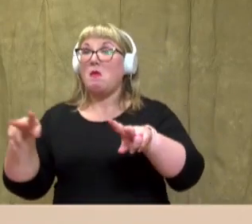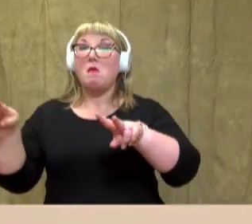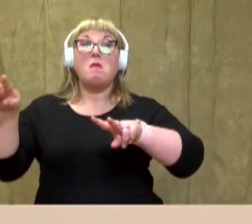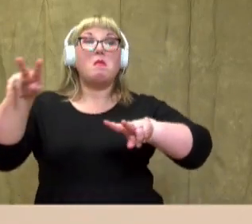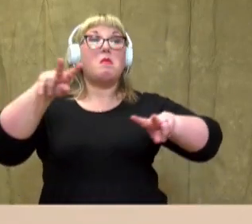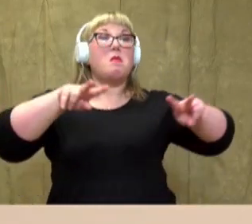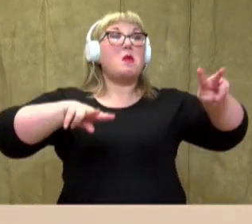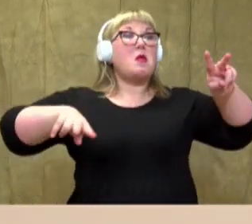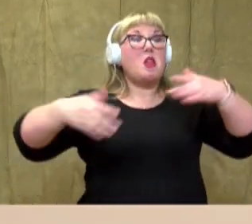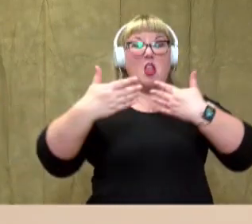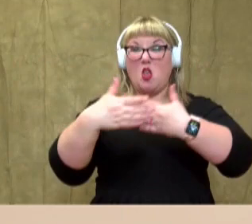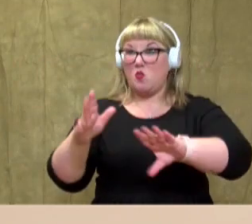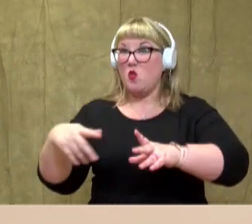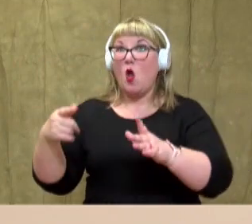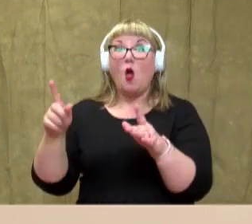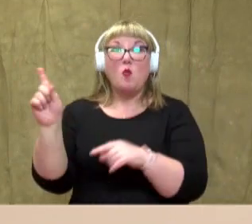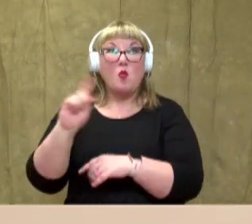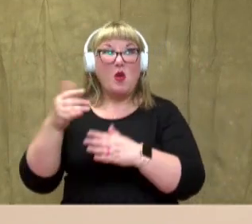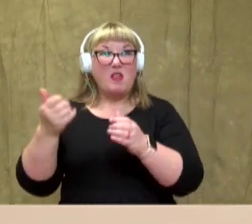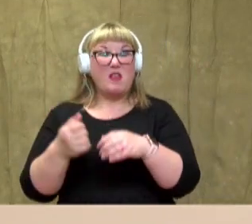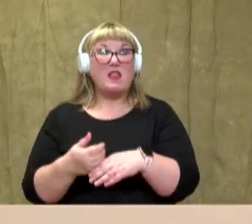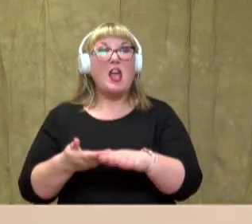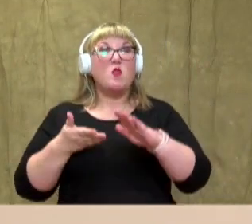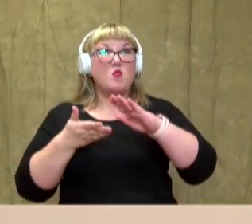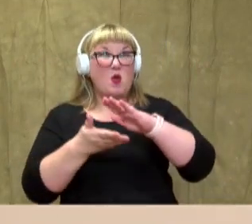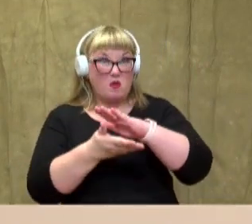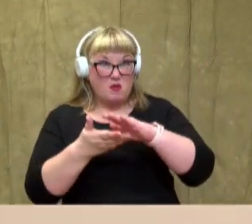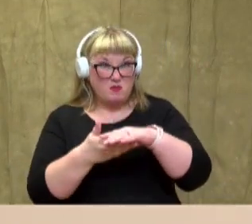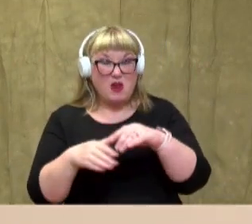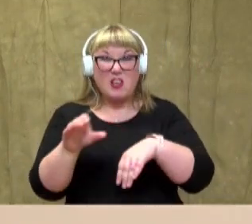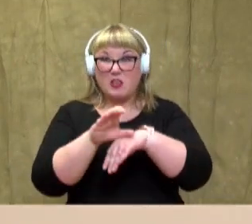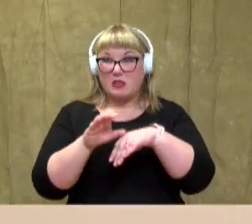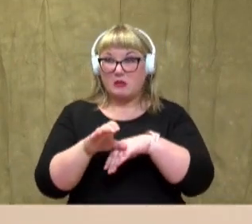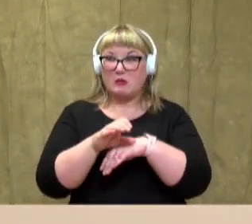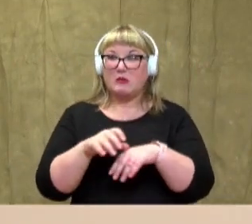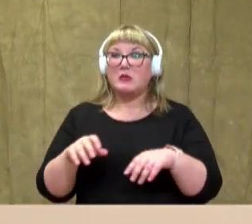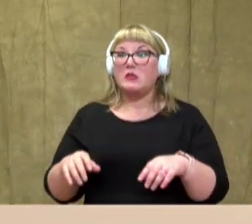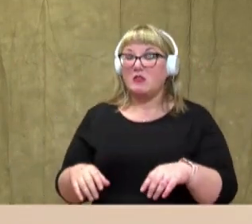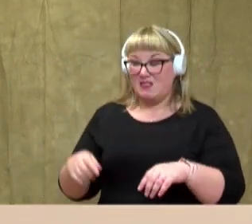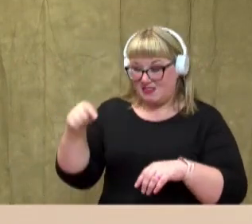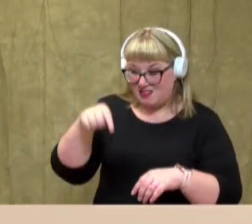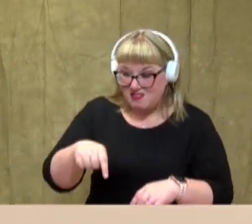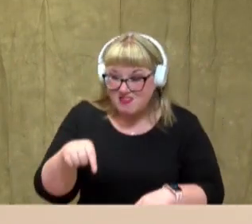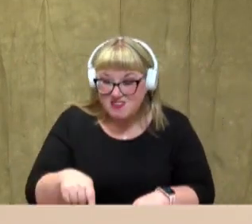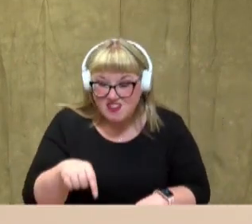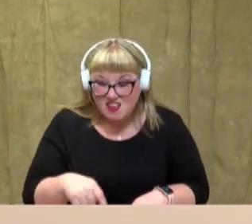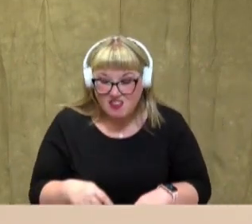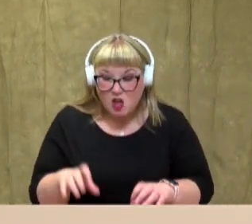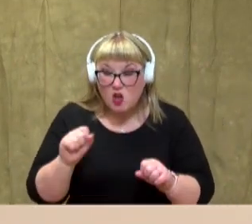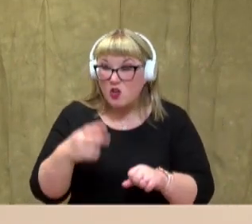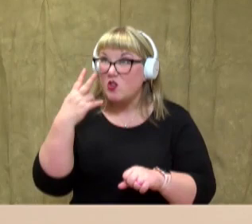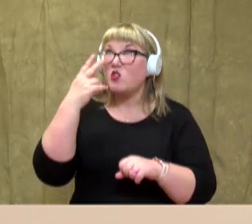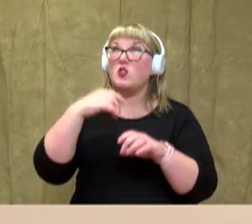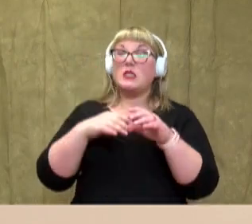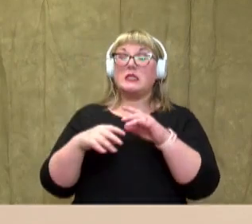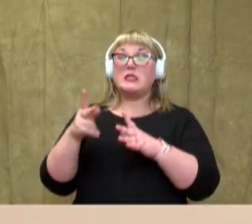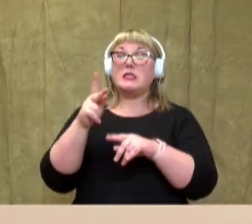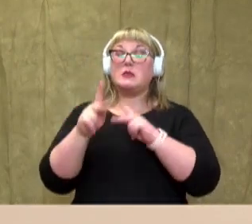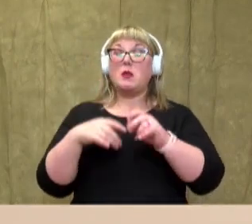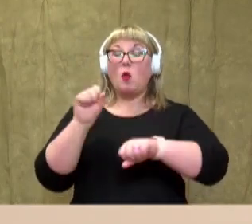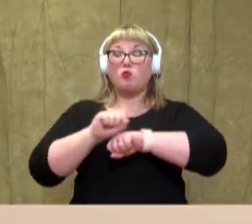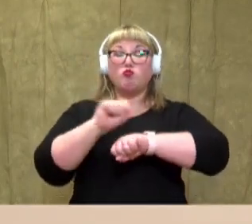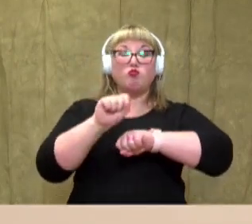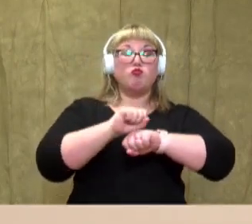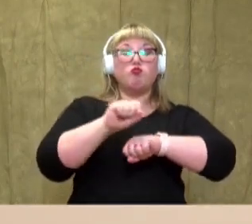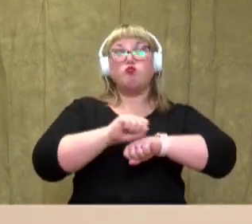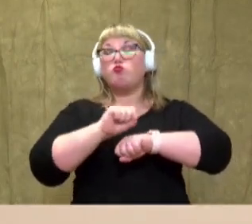a room where the chocolates were made. Down below, busy workers picked the candy off the machines and